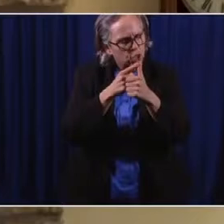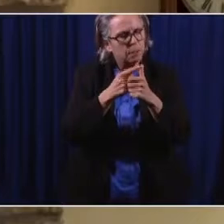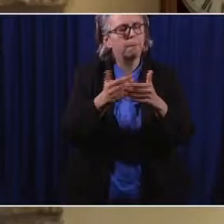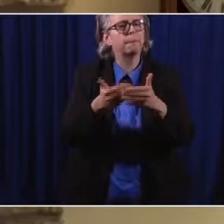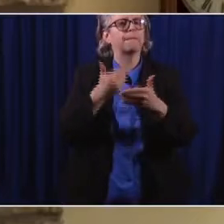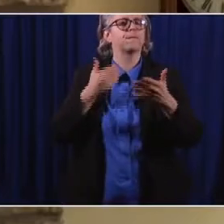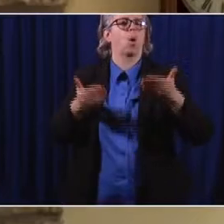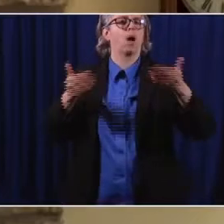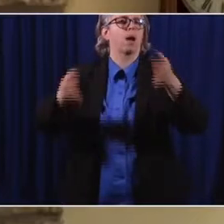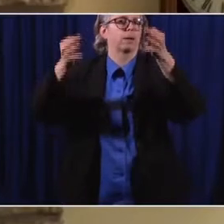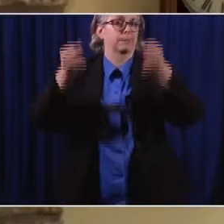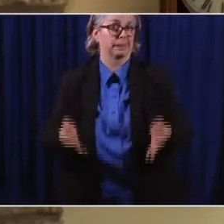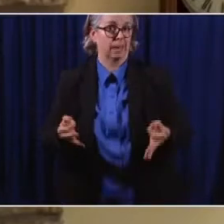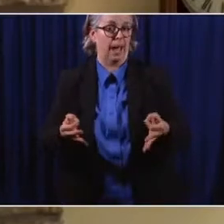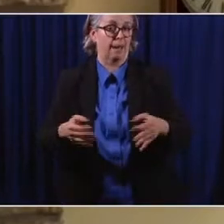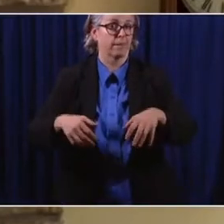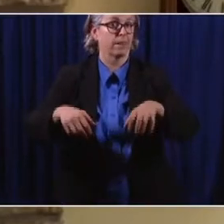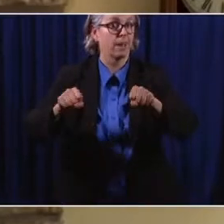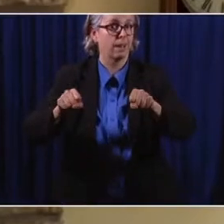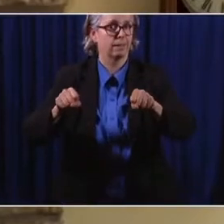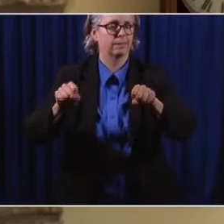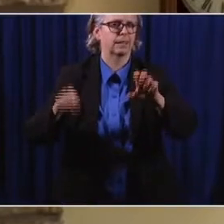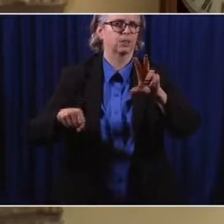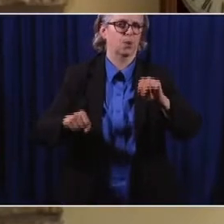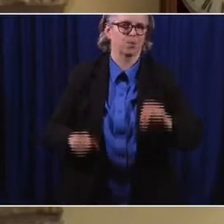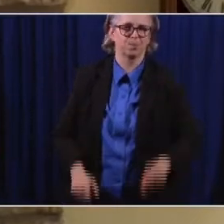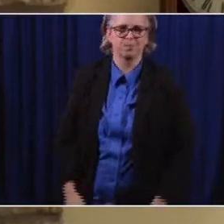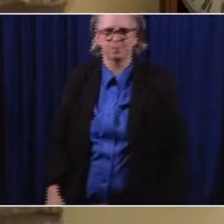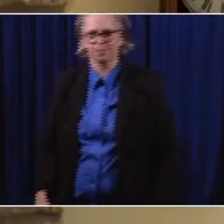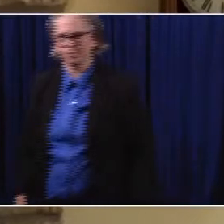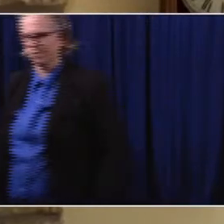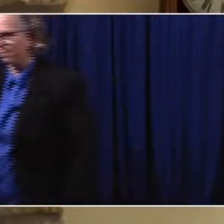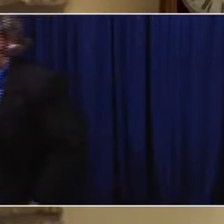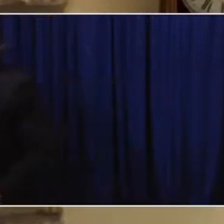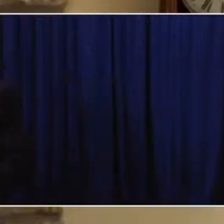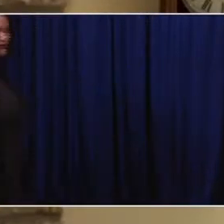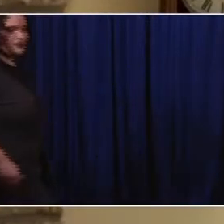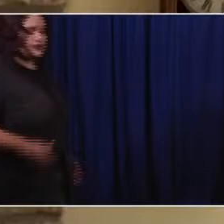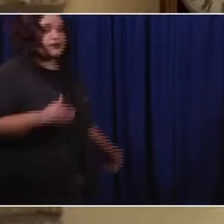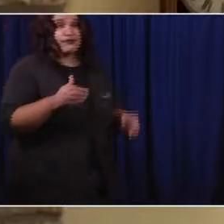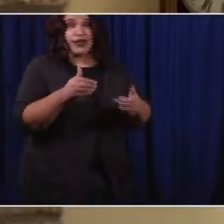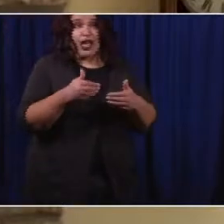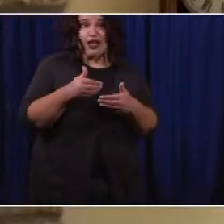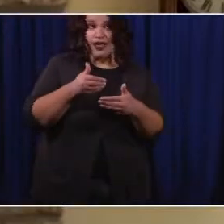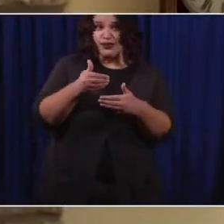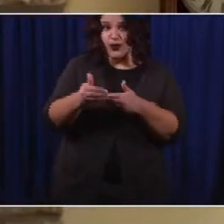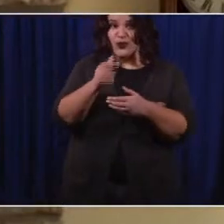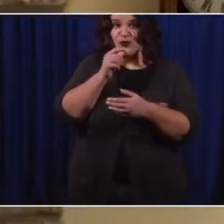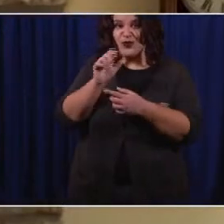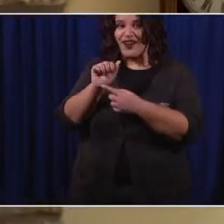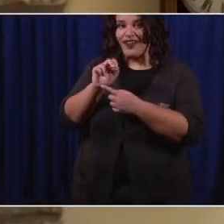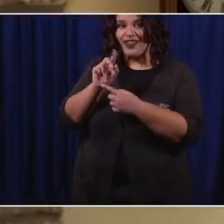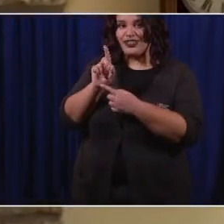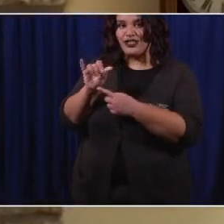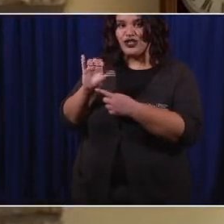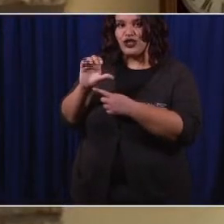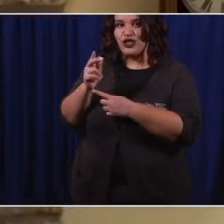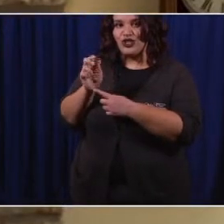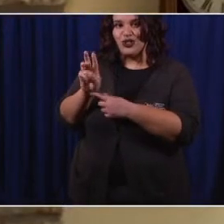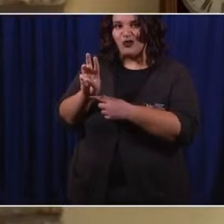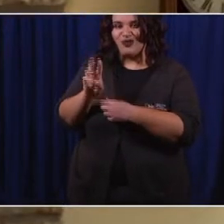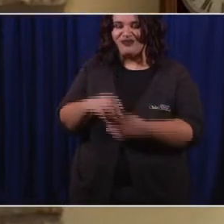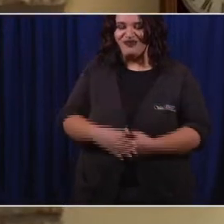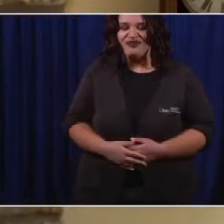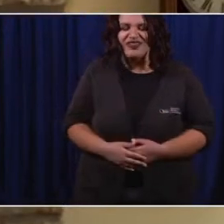Next question is from Andy Chow at Ohio Public Radio and Television. Andy. Hi, Governor. Hi, Governor. Jumping off